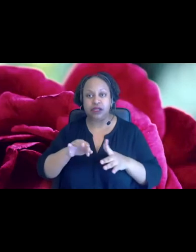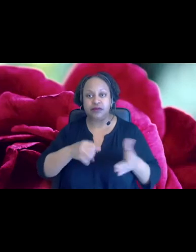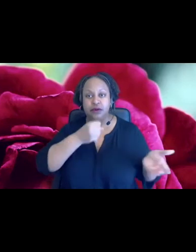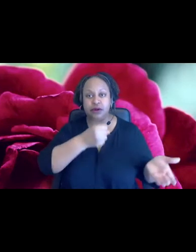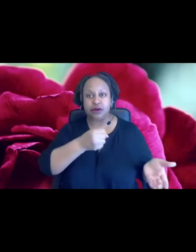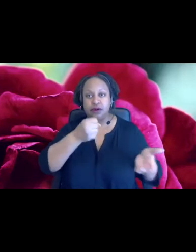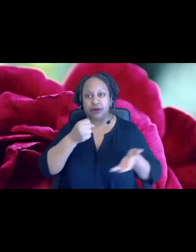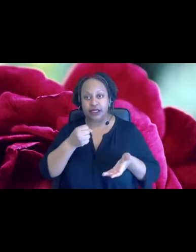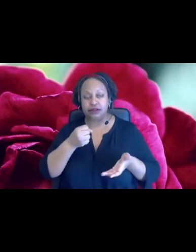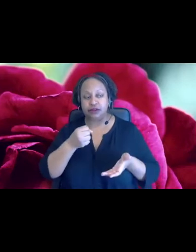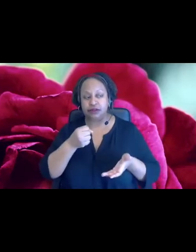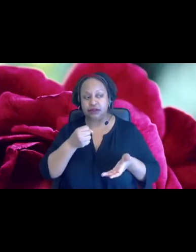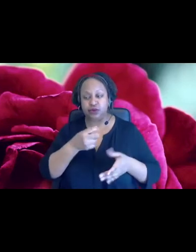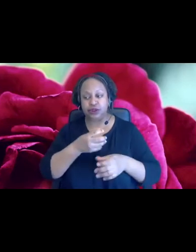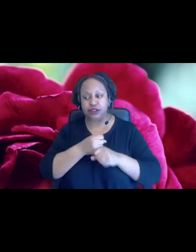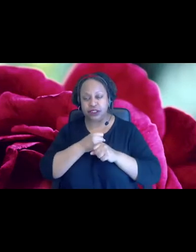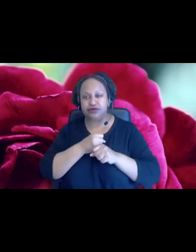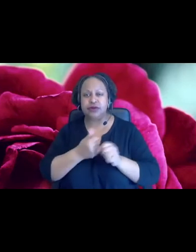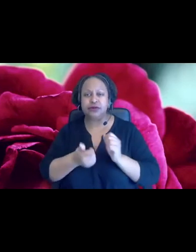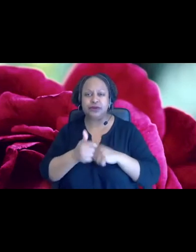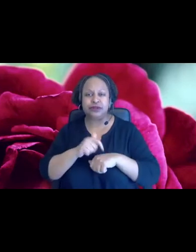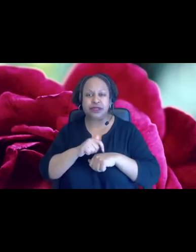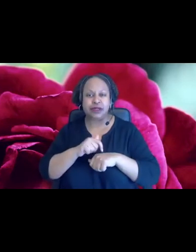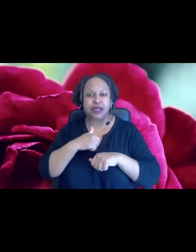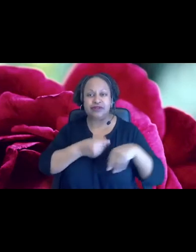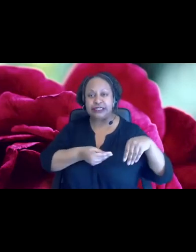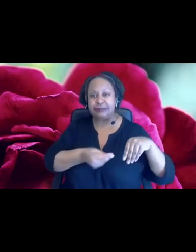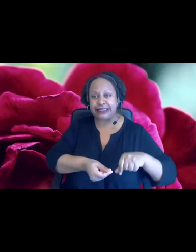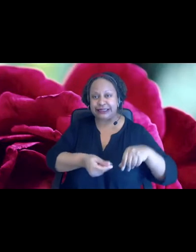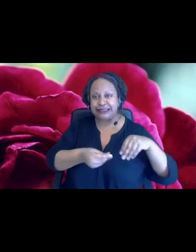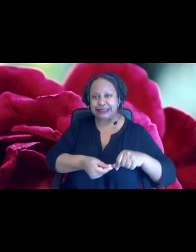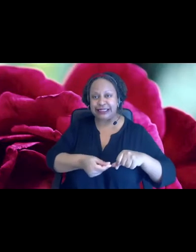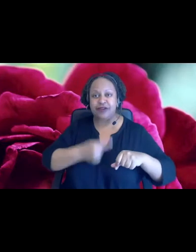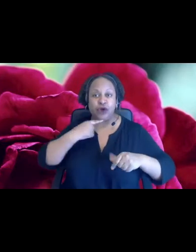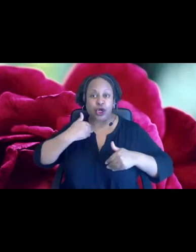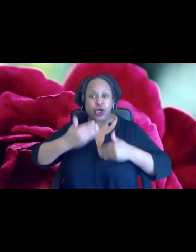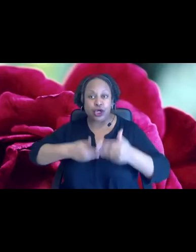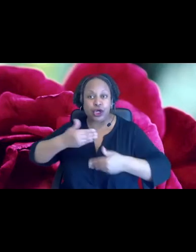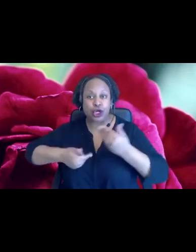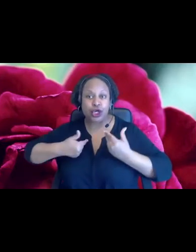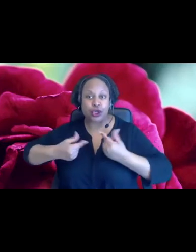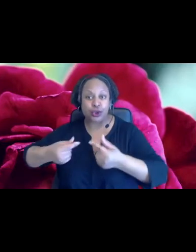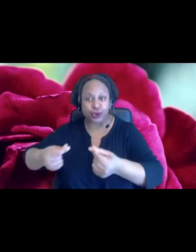had expenses to carry out the